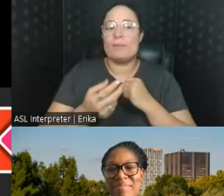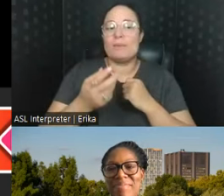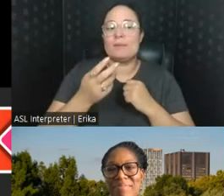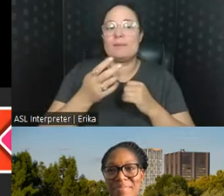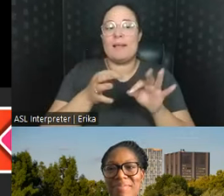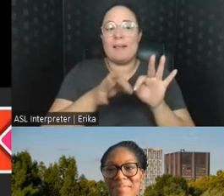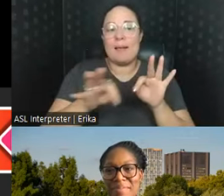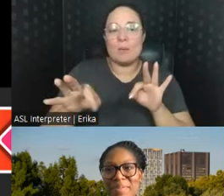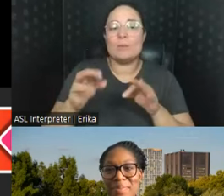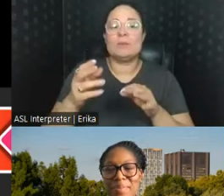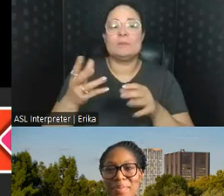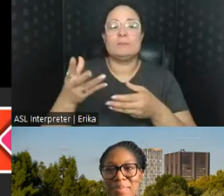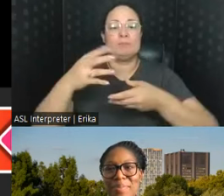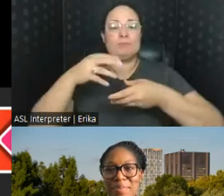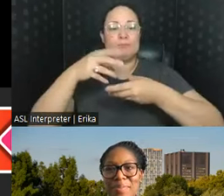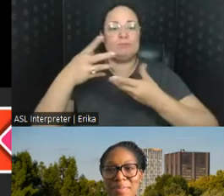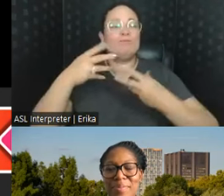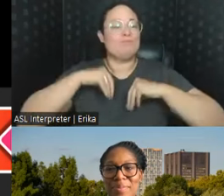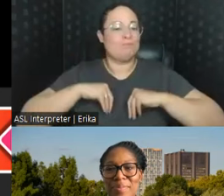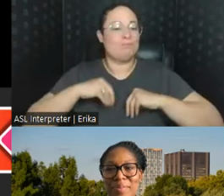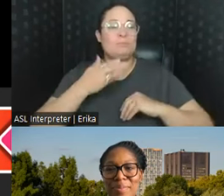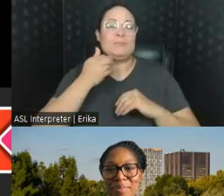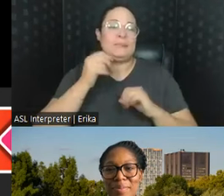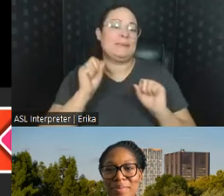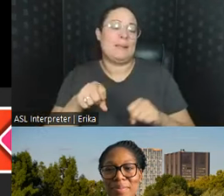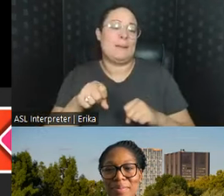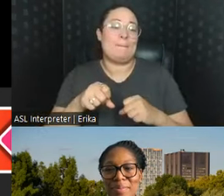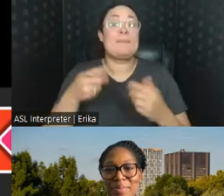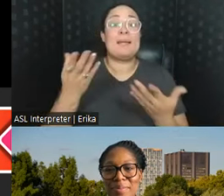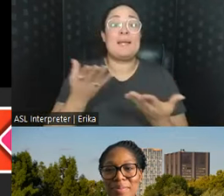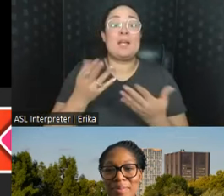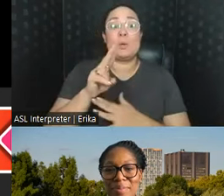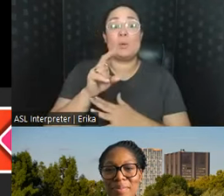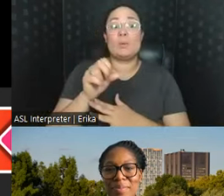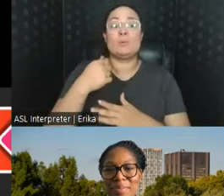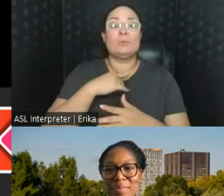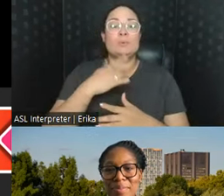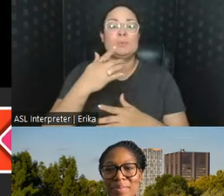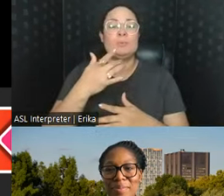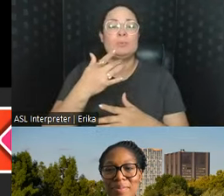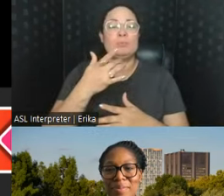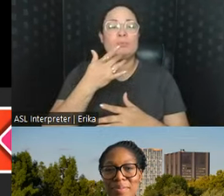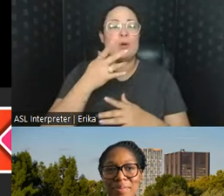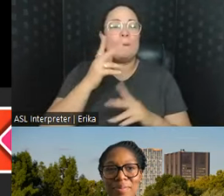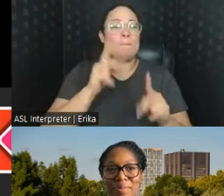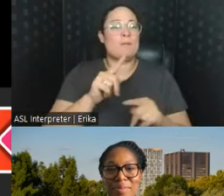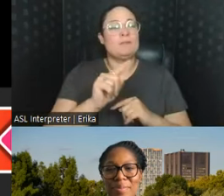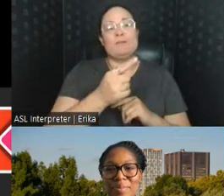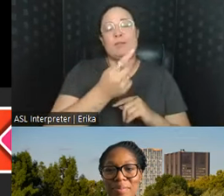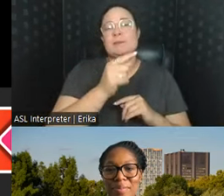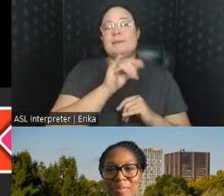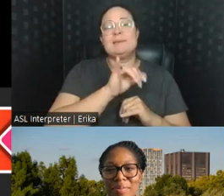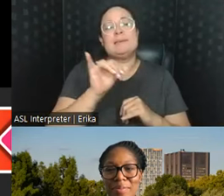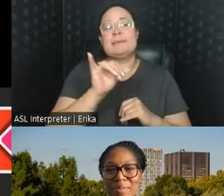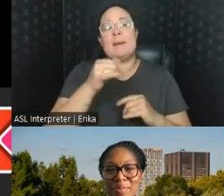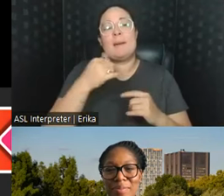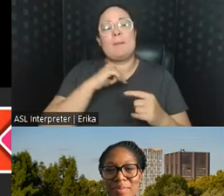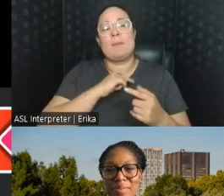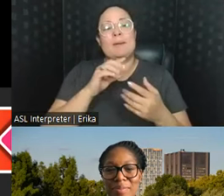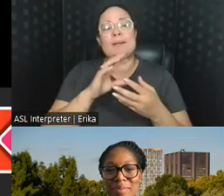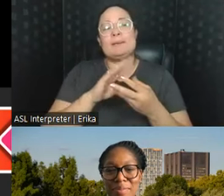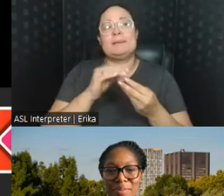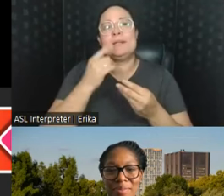language in your interactions as best you can. Here in the States, we tend to prefer person first. It's the same reason why the term, for